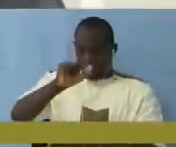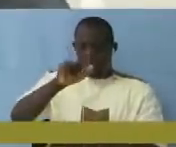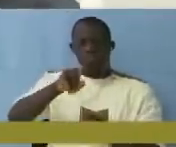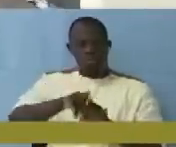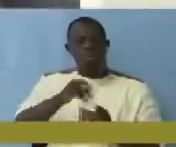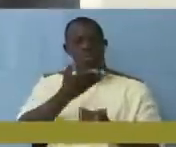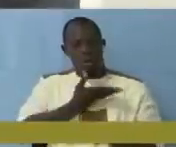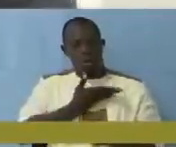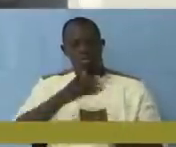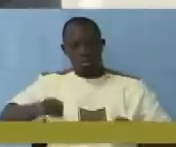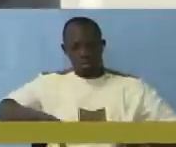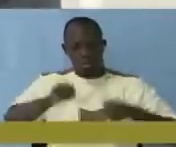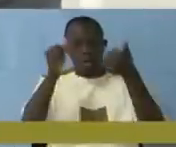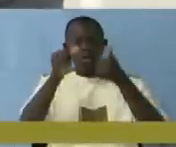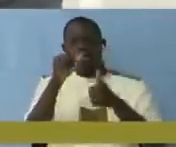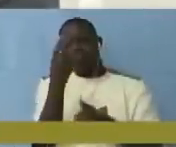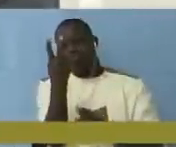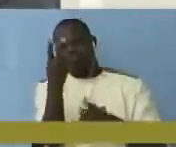two teams: an